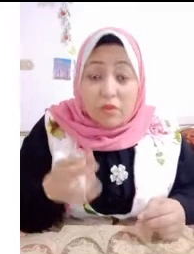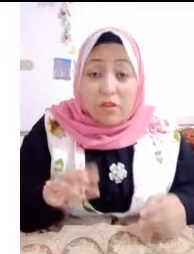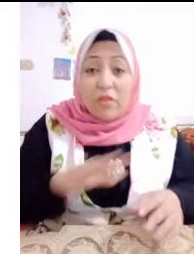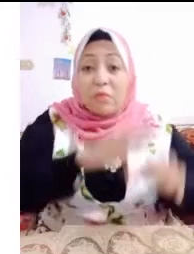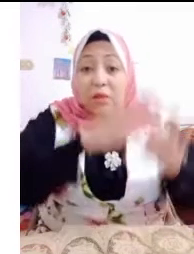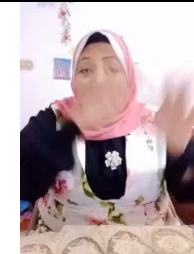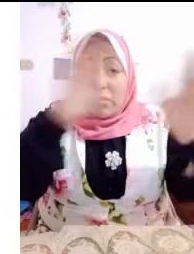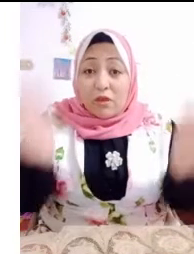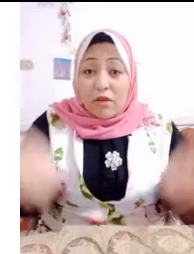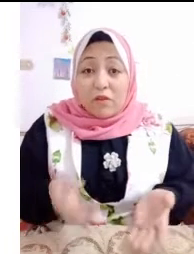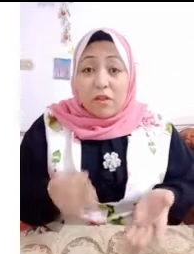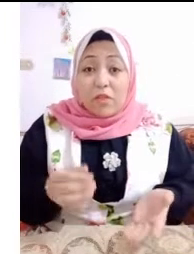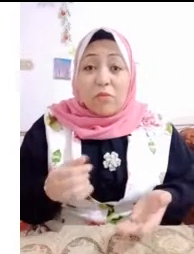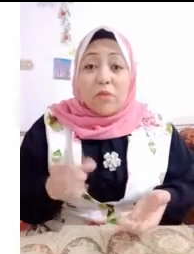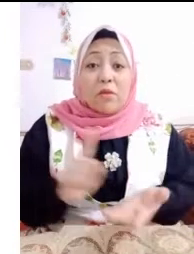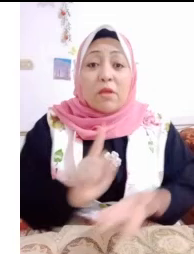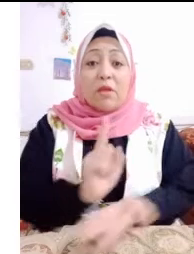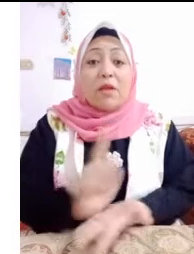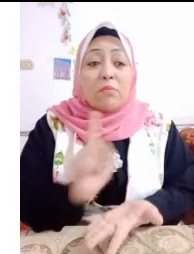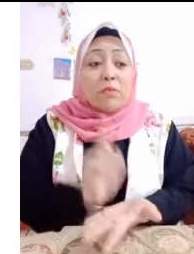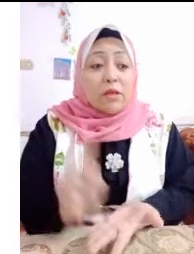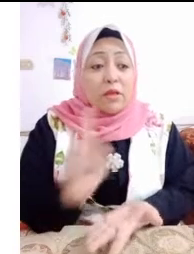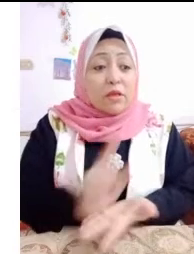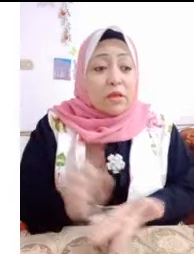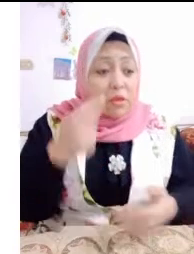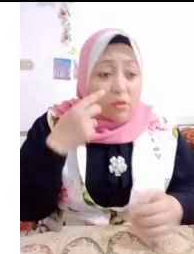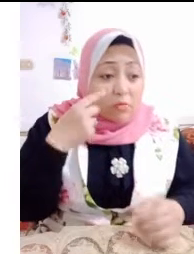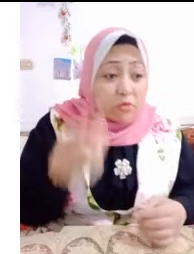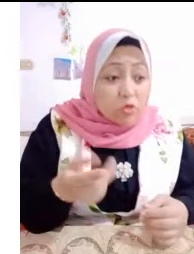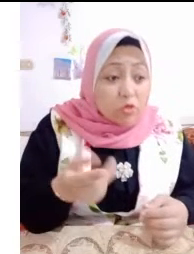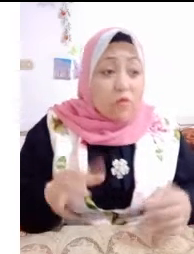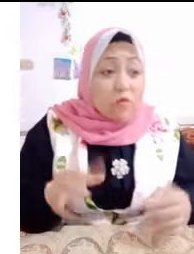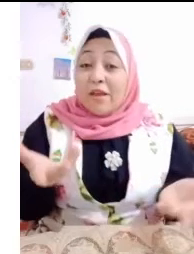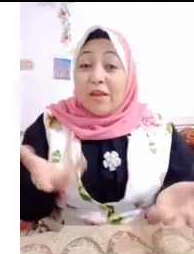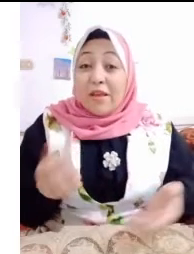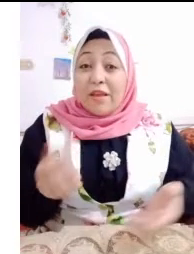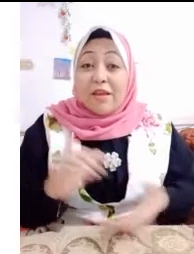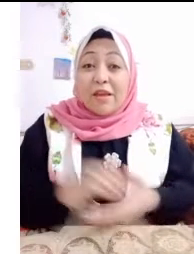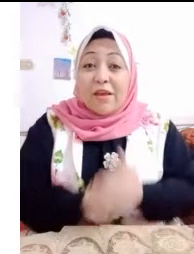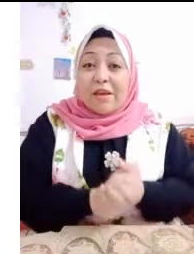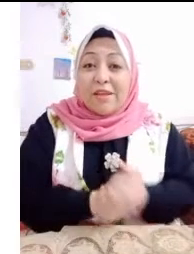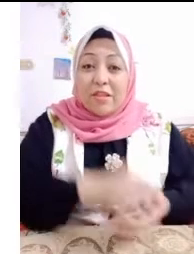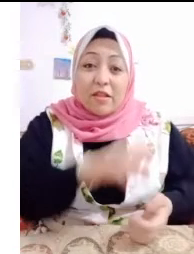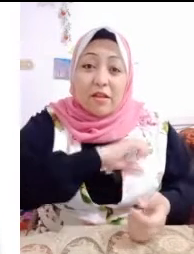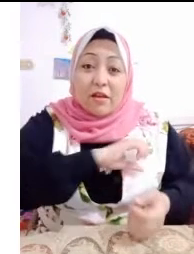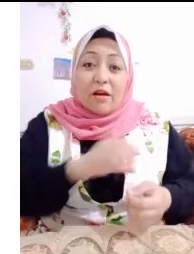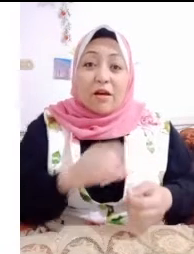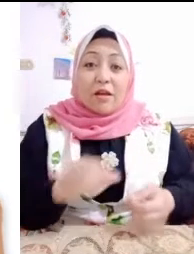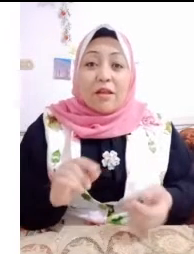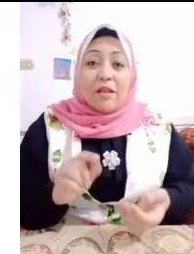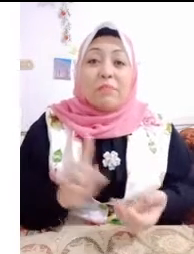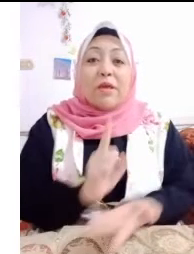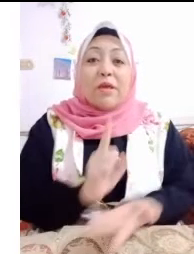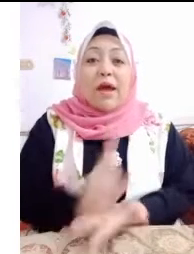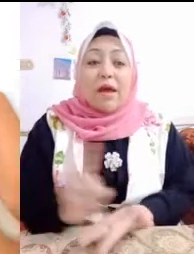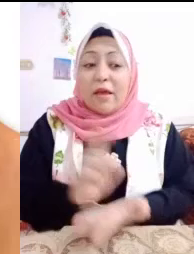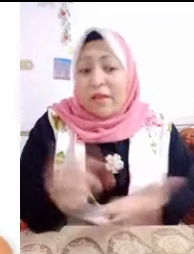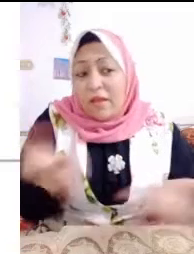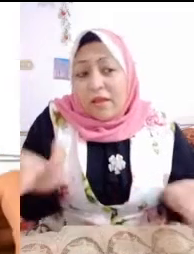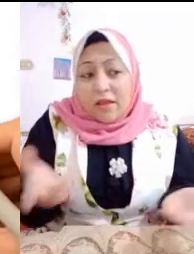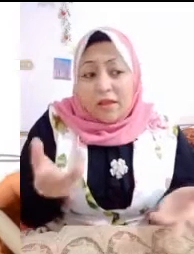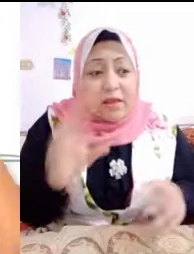of eco-design and life cycle analysis. Young scientists are creating more environmentally friendly products than